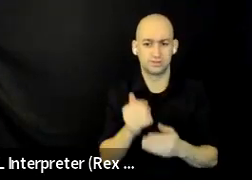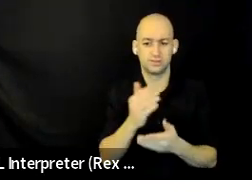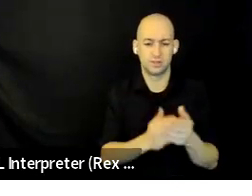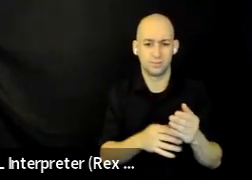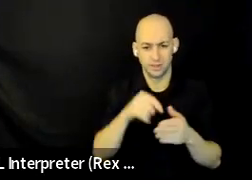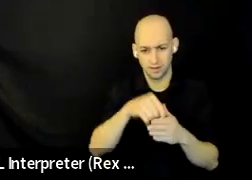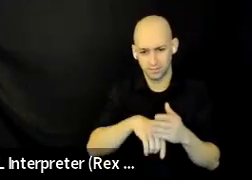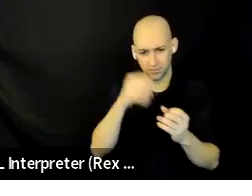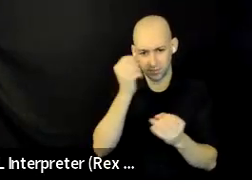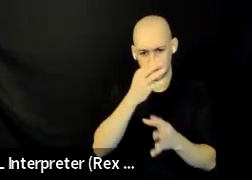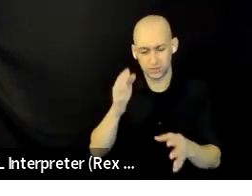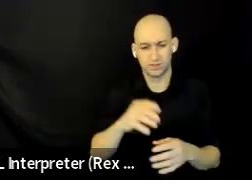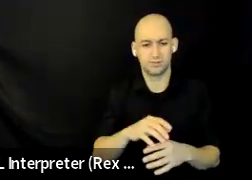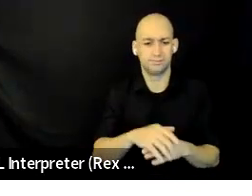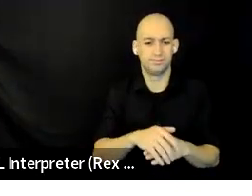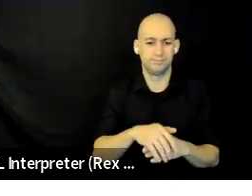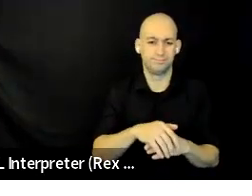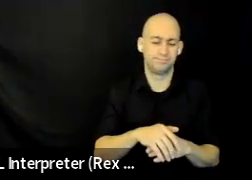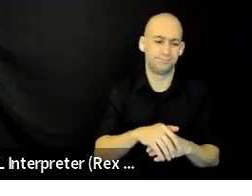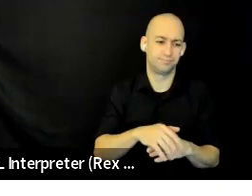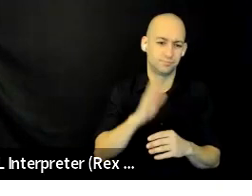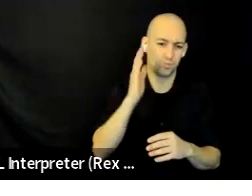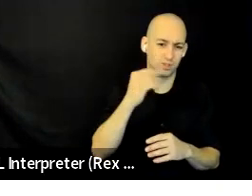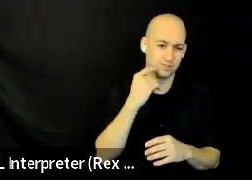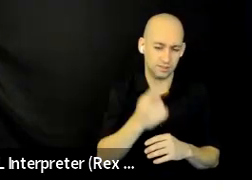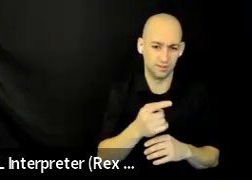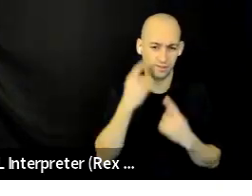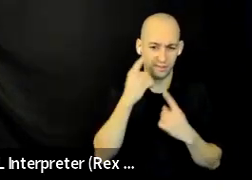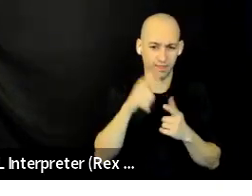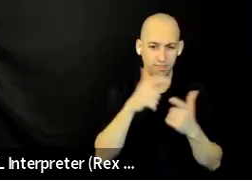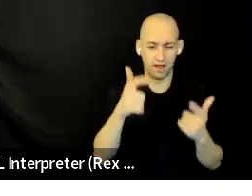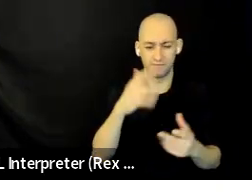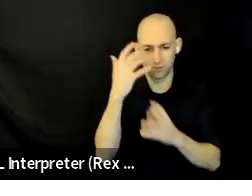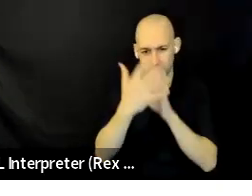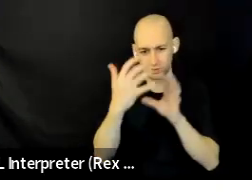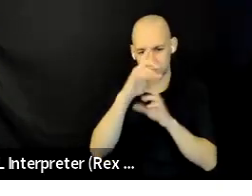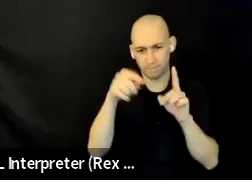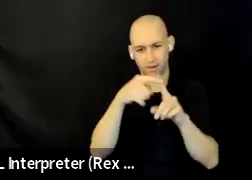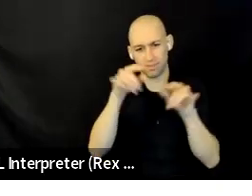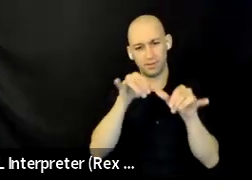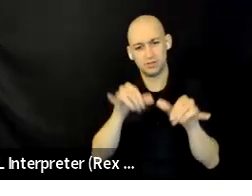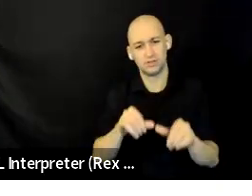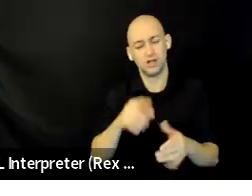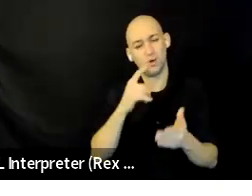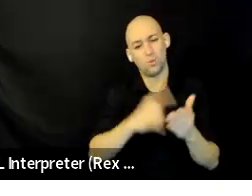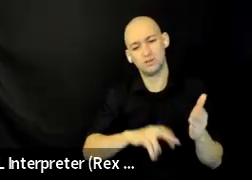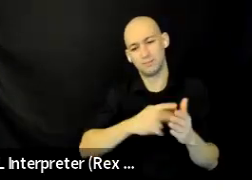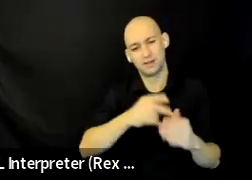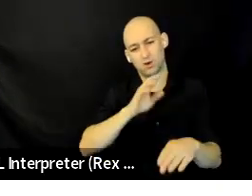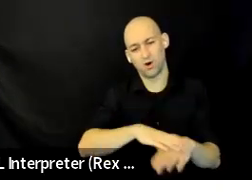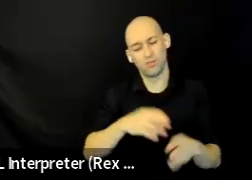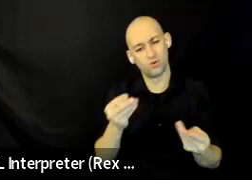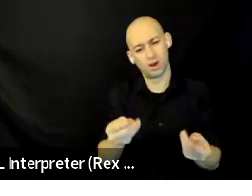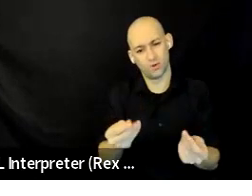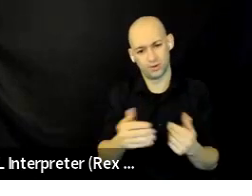regards to the criteria. I will say that I think a lot of the confusion about the metrics is what do they actually mean on the ground?